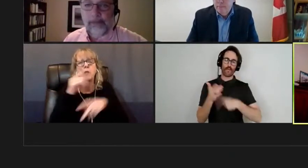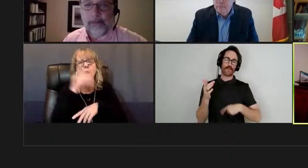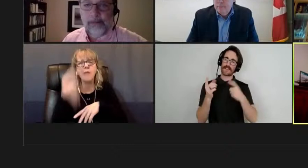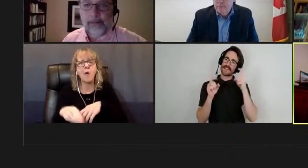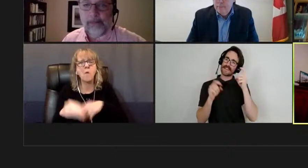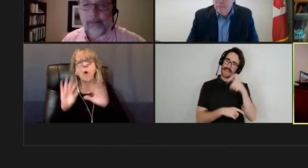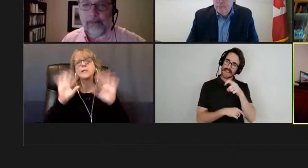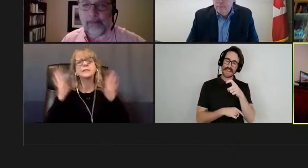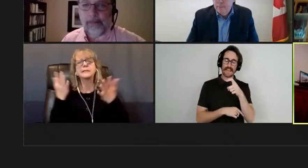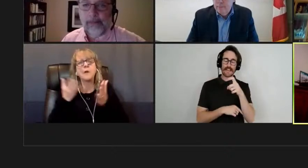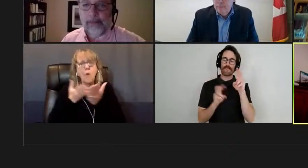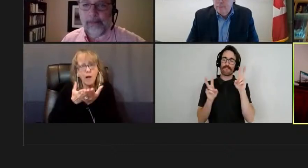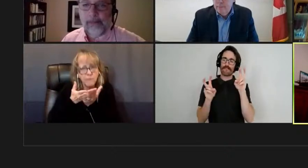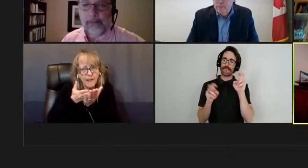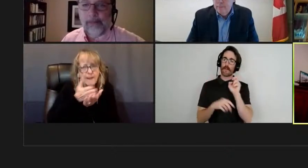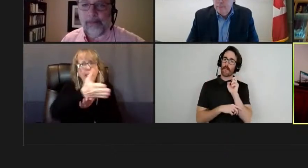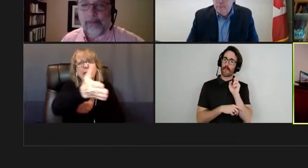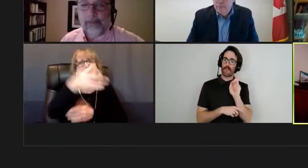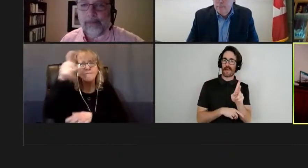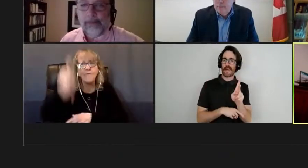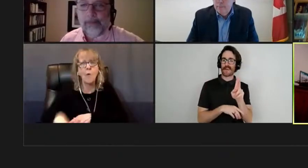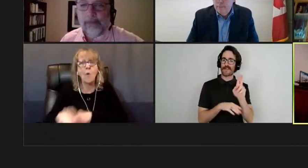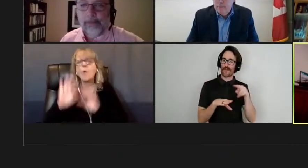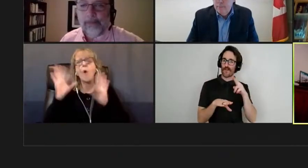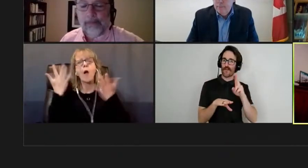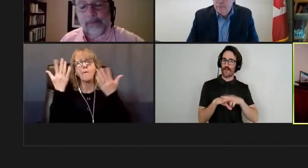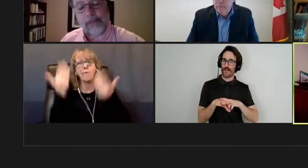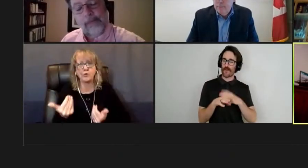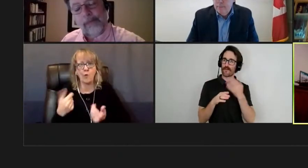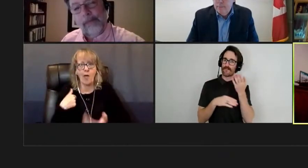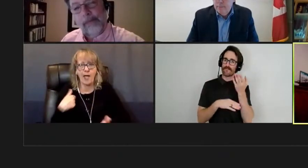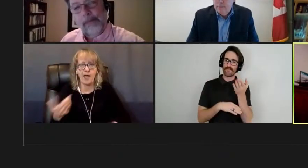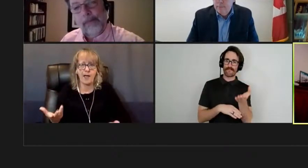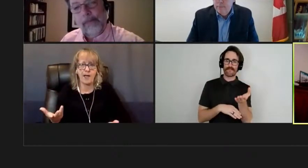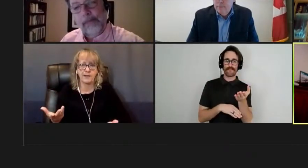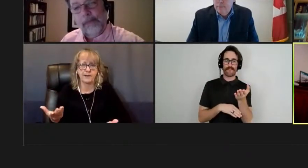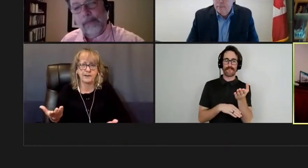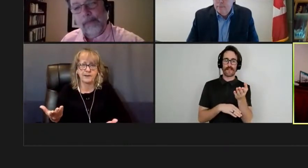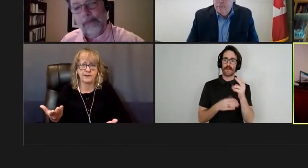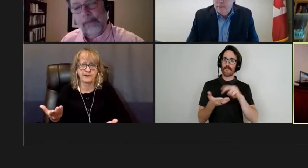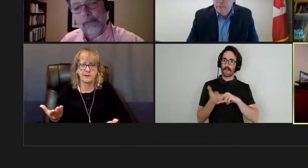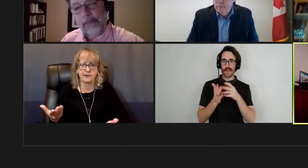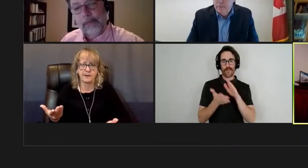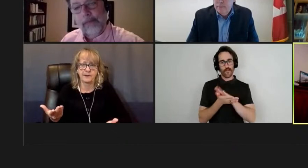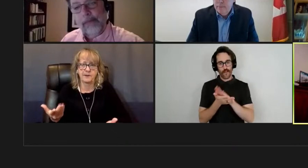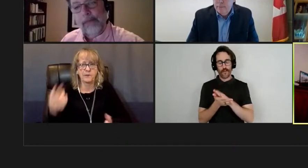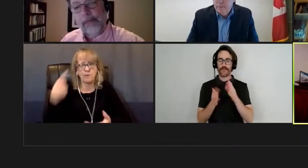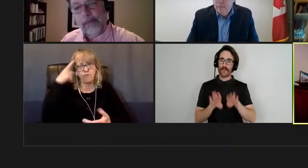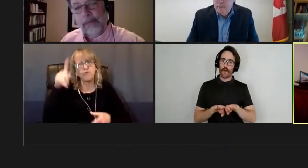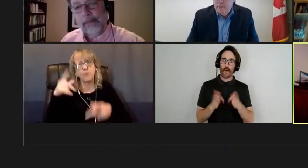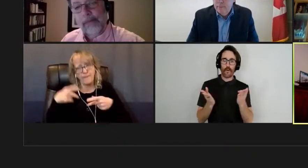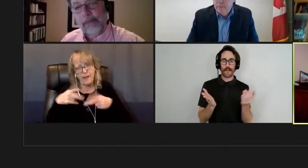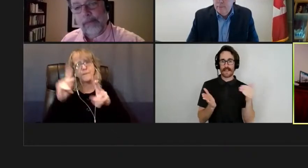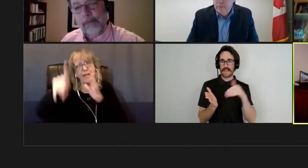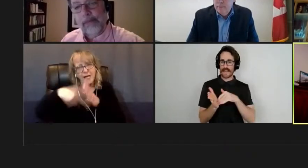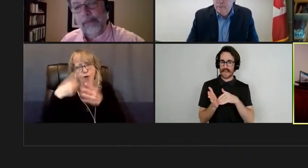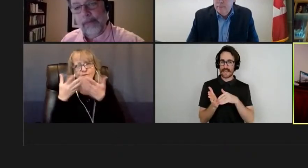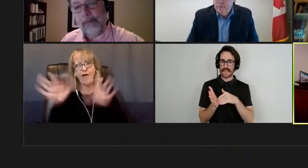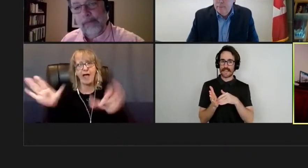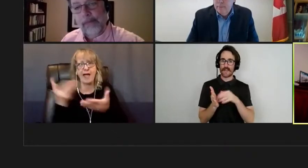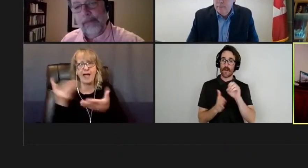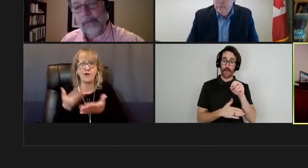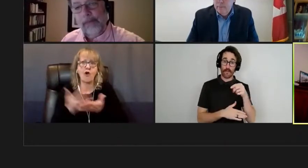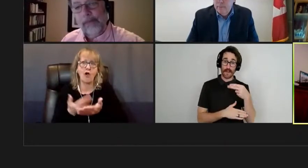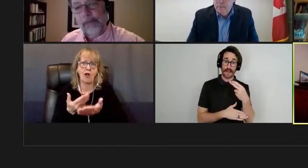once the province says yes, that will allow us to reopen our schools? What guidelines will OPH